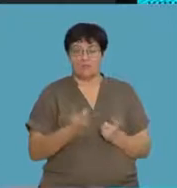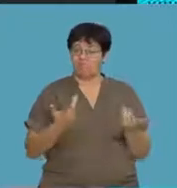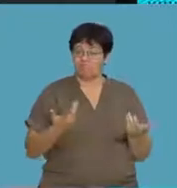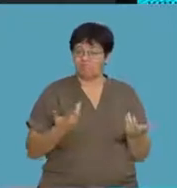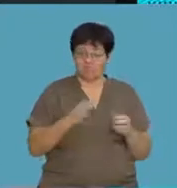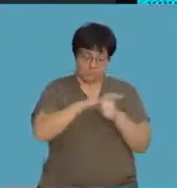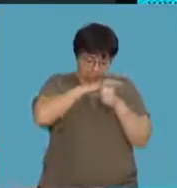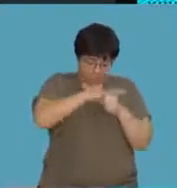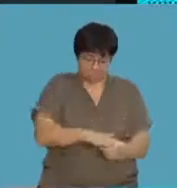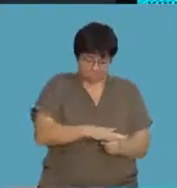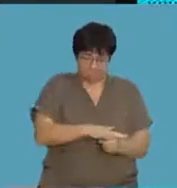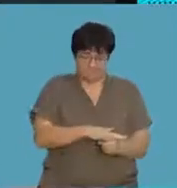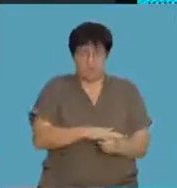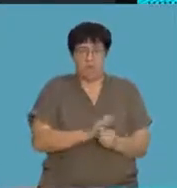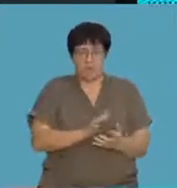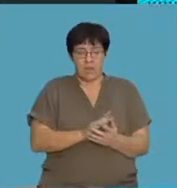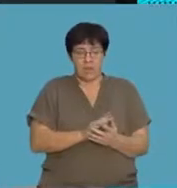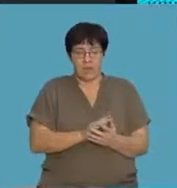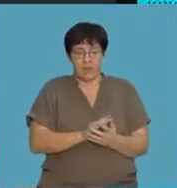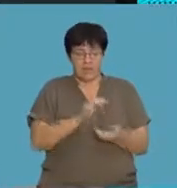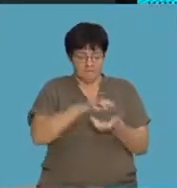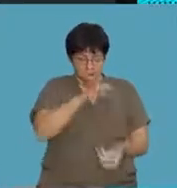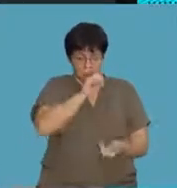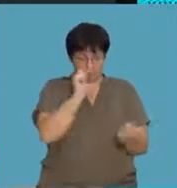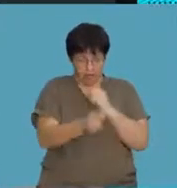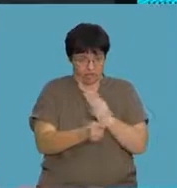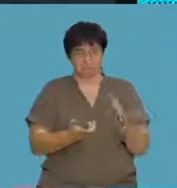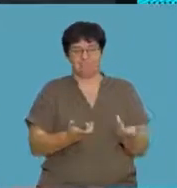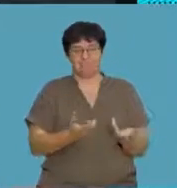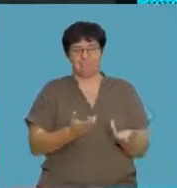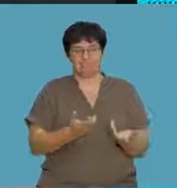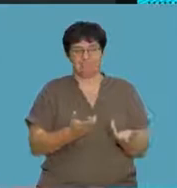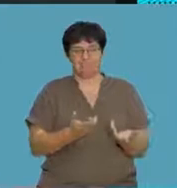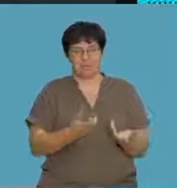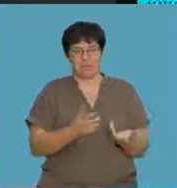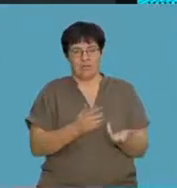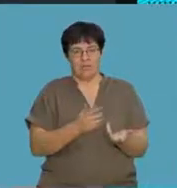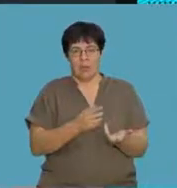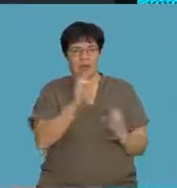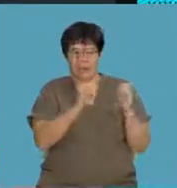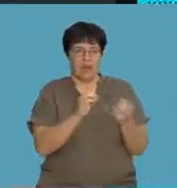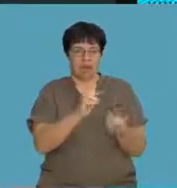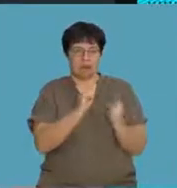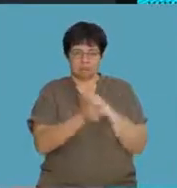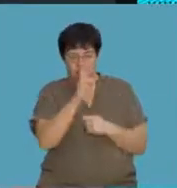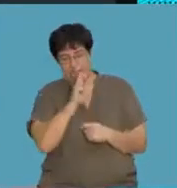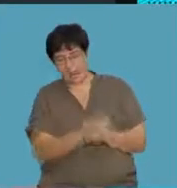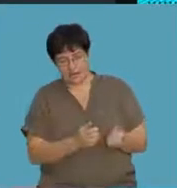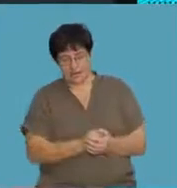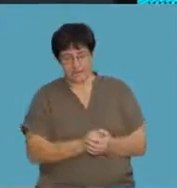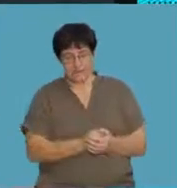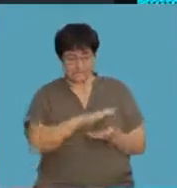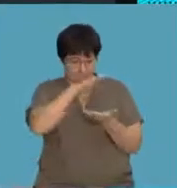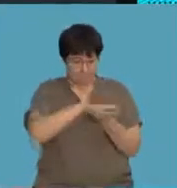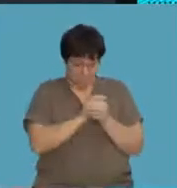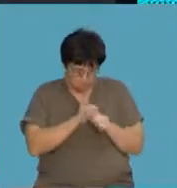terms of compressing it changing its volume is quite insignificant. So it is too small to notice. As a result, we can